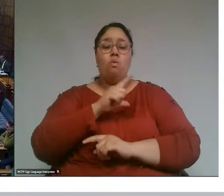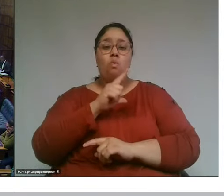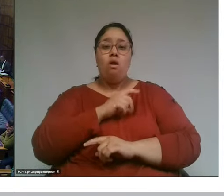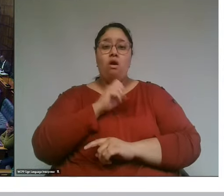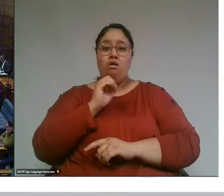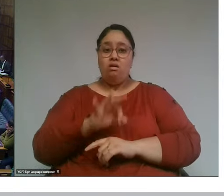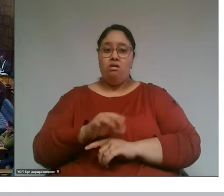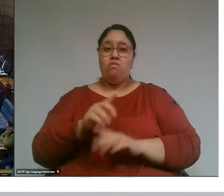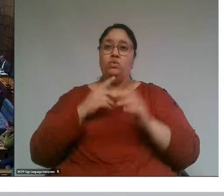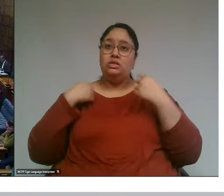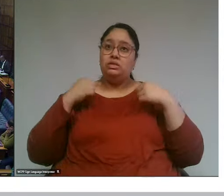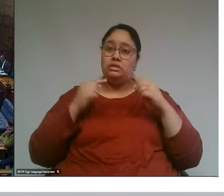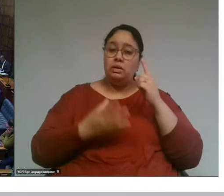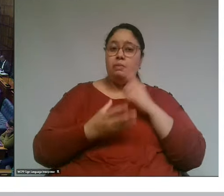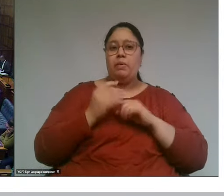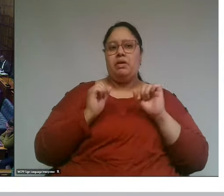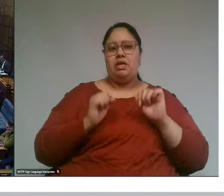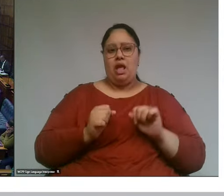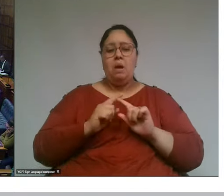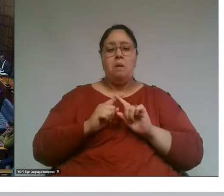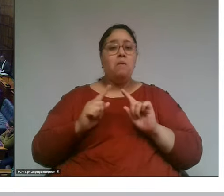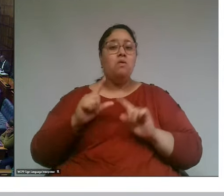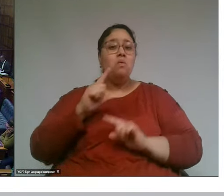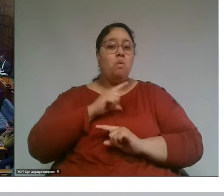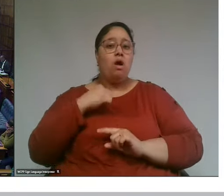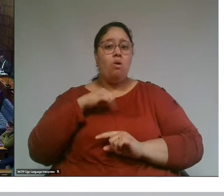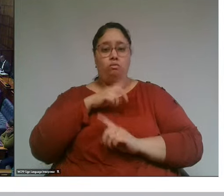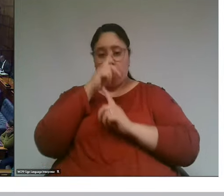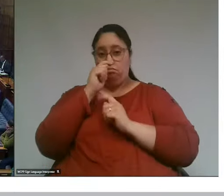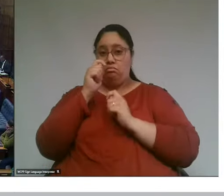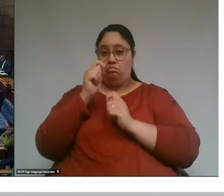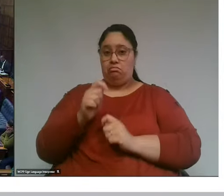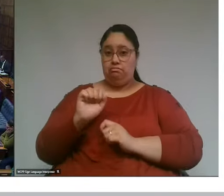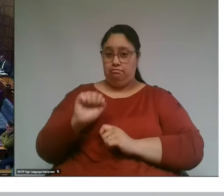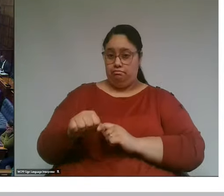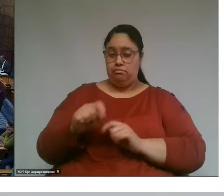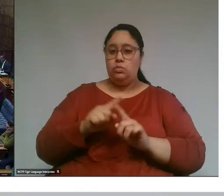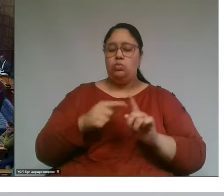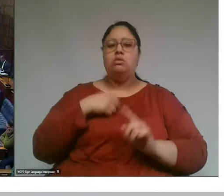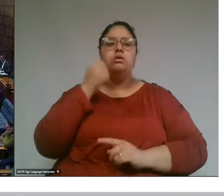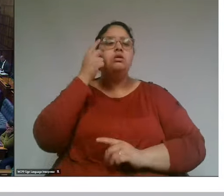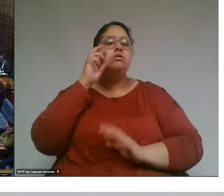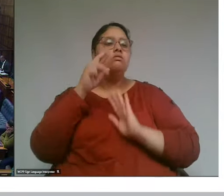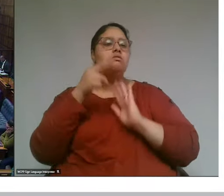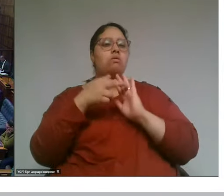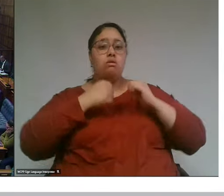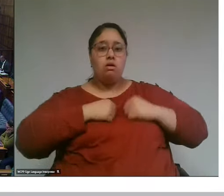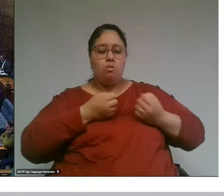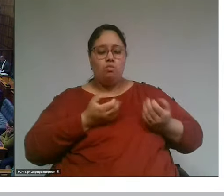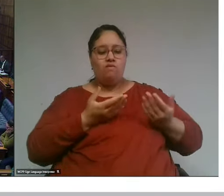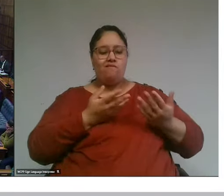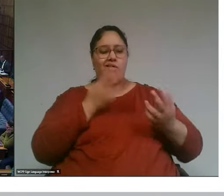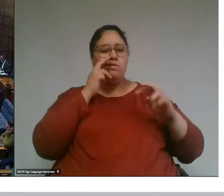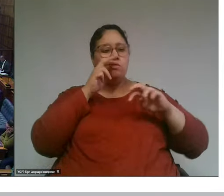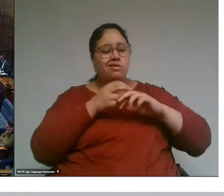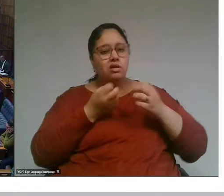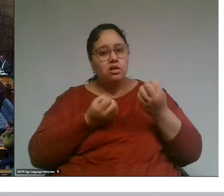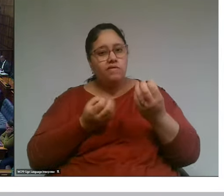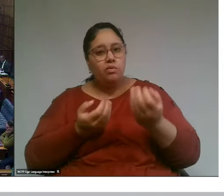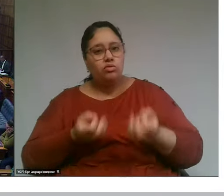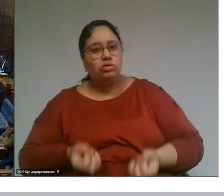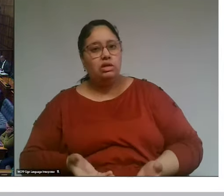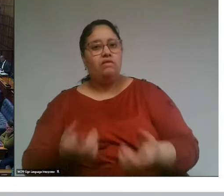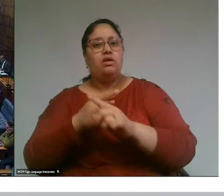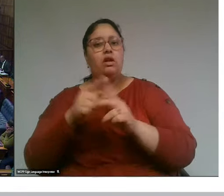to succeed but while we recognize that we also understand that it is our role to provide the necessary information and the